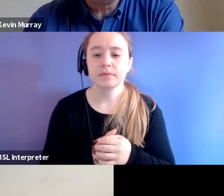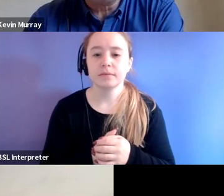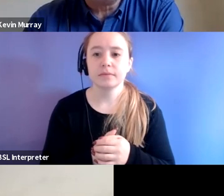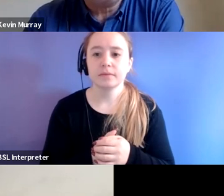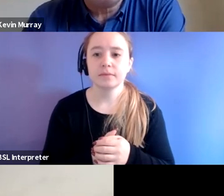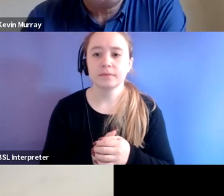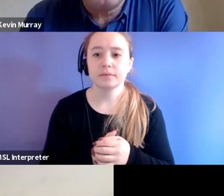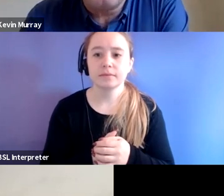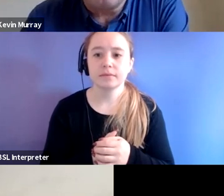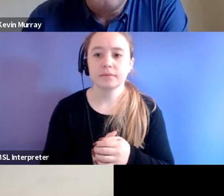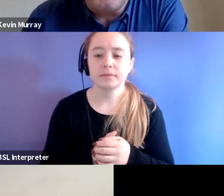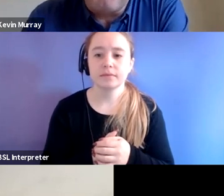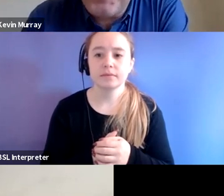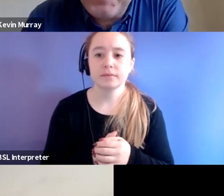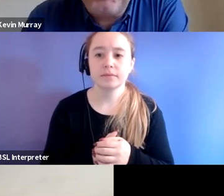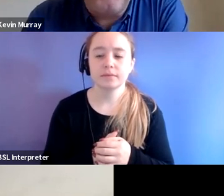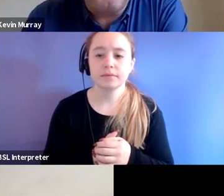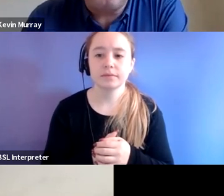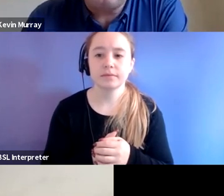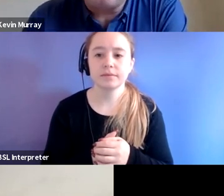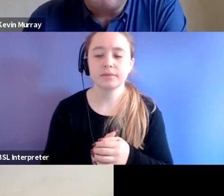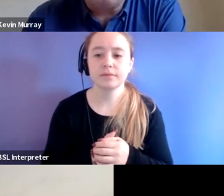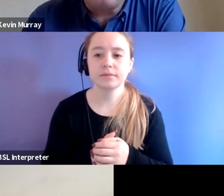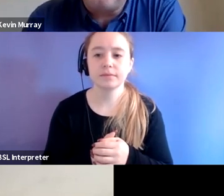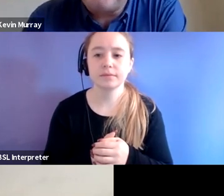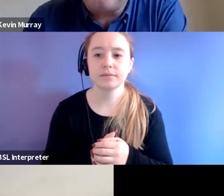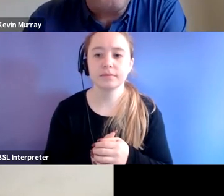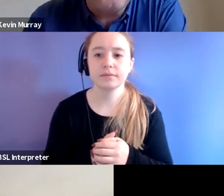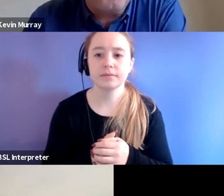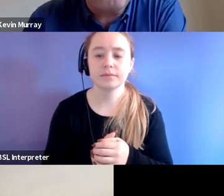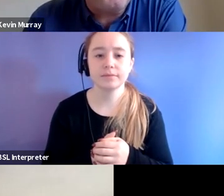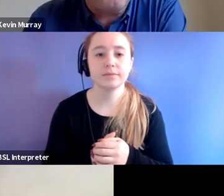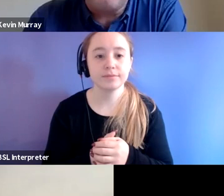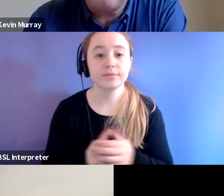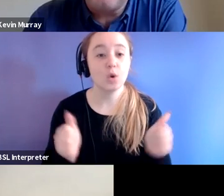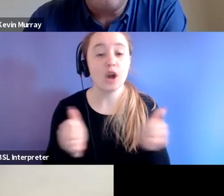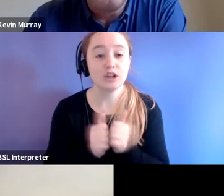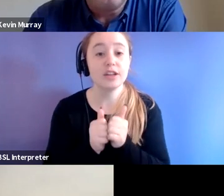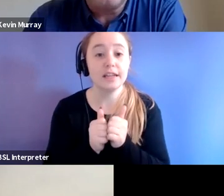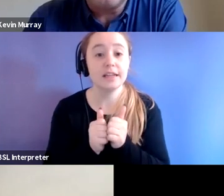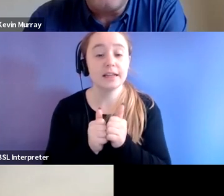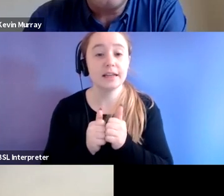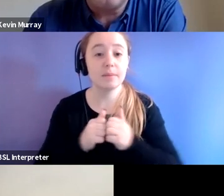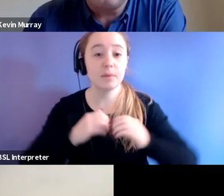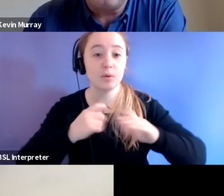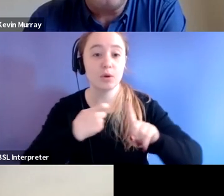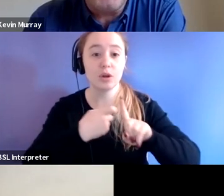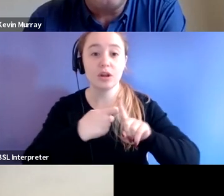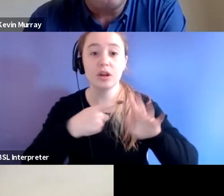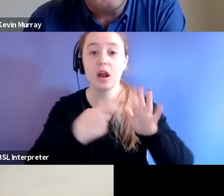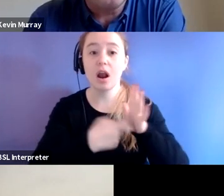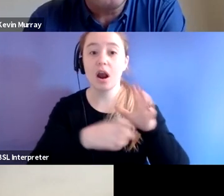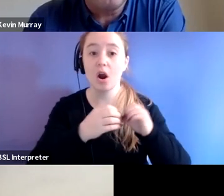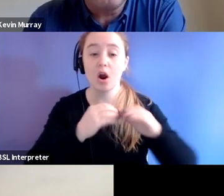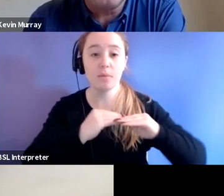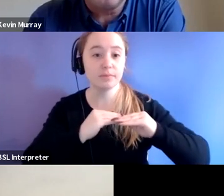Shall I start and then maybe others pick up? Great. Yes, I totally agree with the comment made about the curb, which is why I showed the